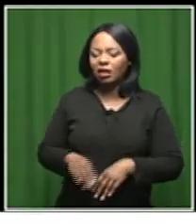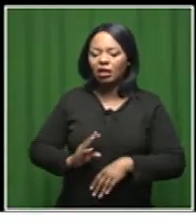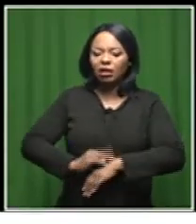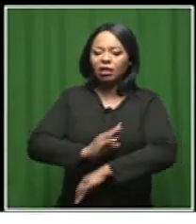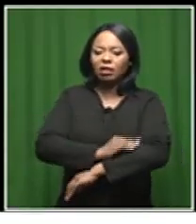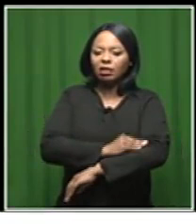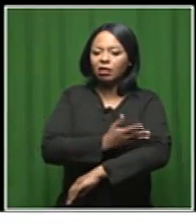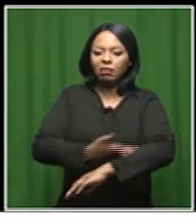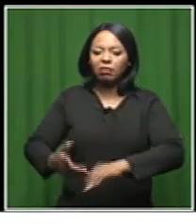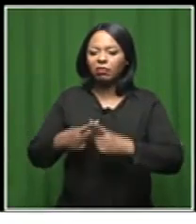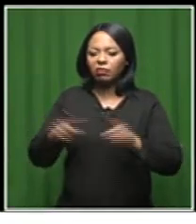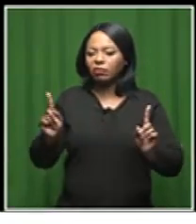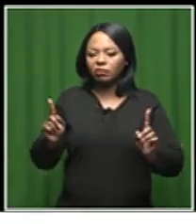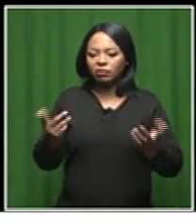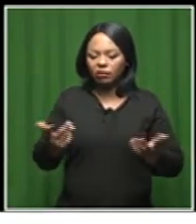multiple myeloma.